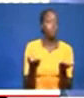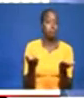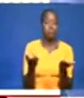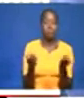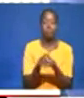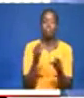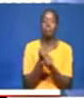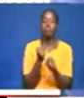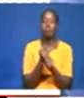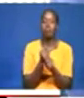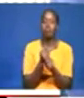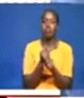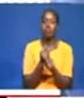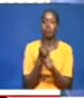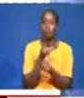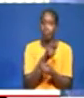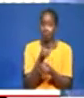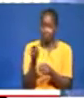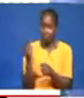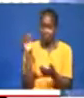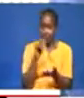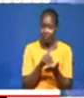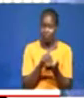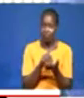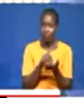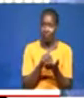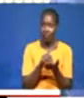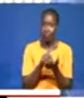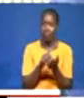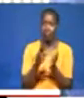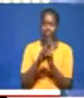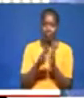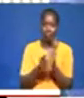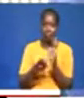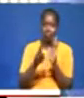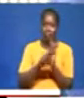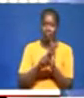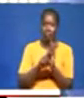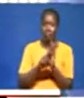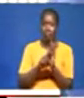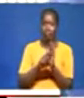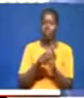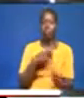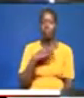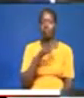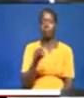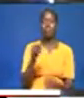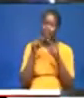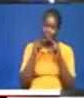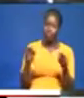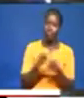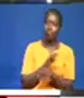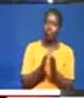working. So those, again, who use the regulations required to retire them peacefully.